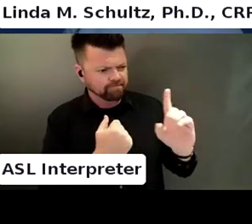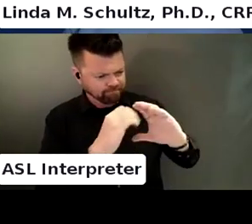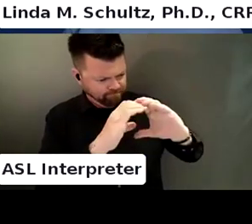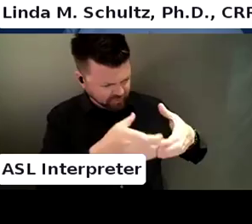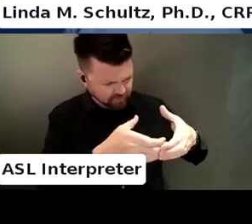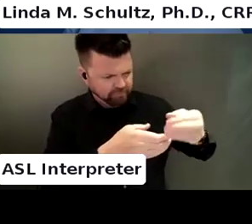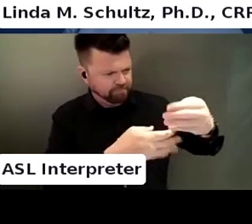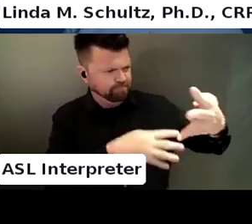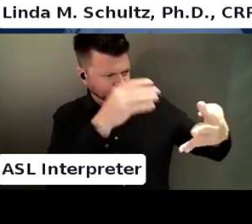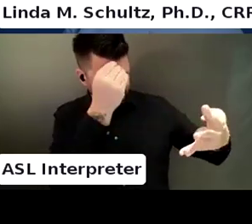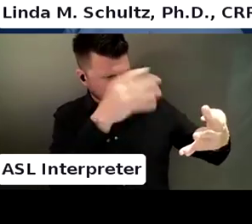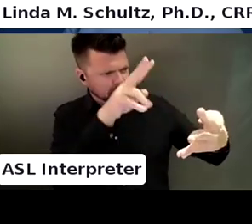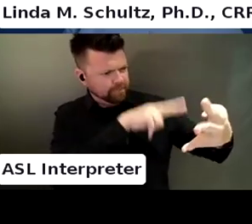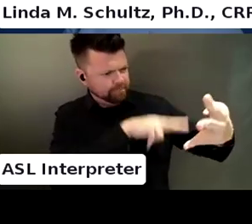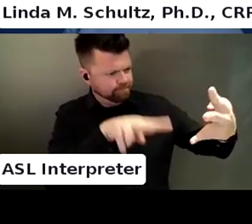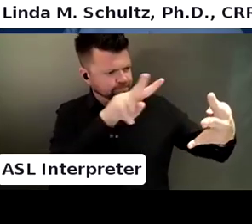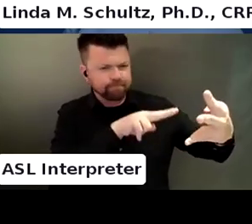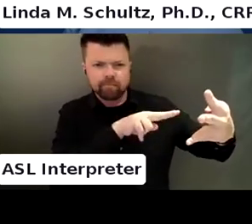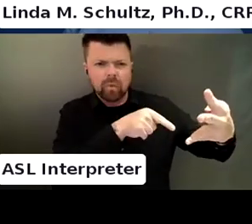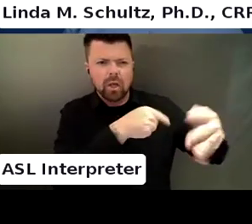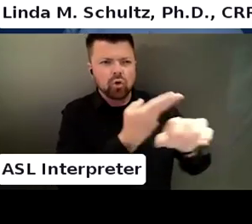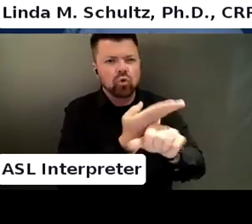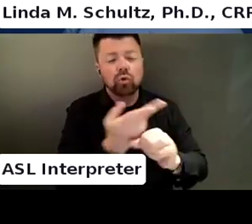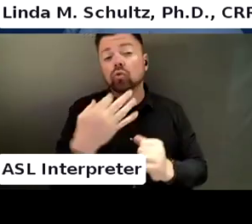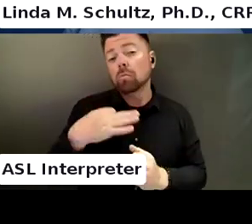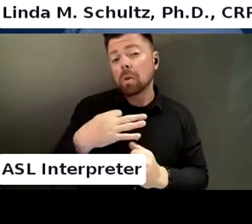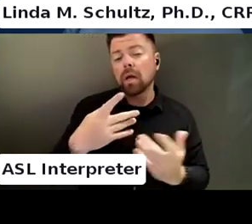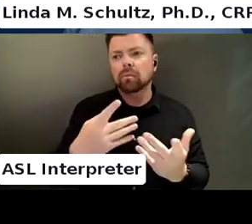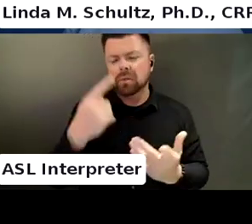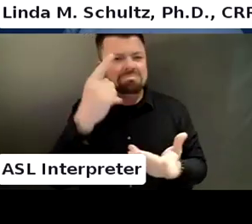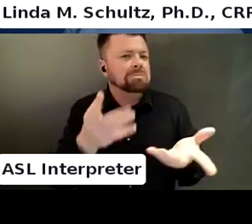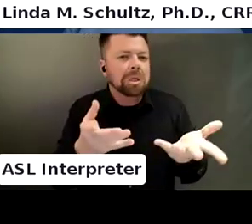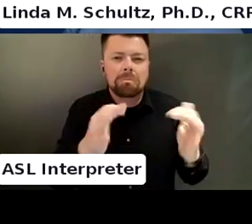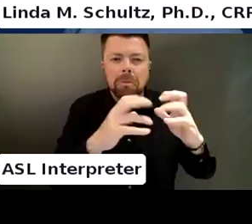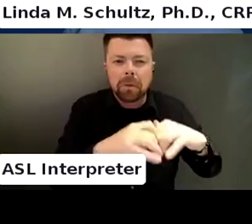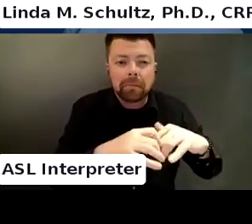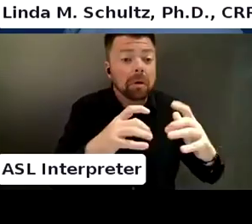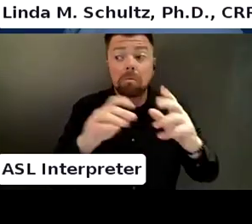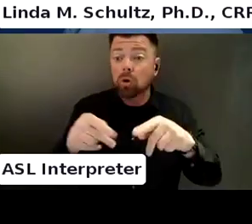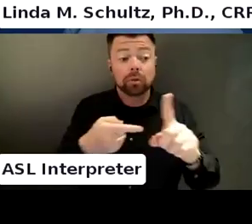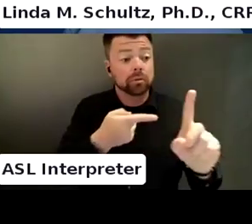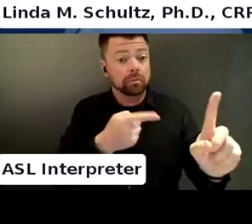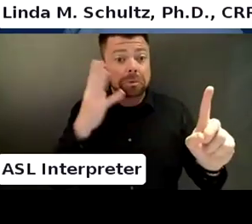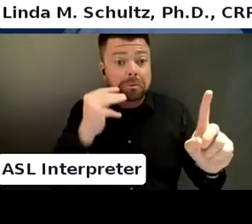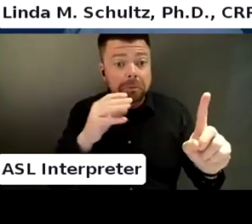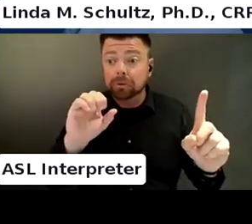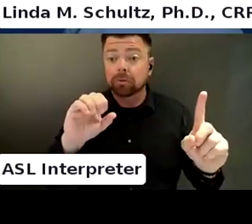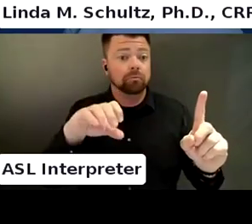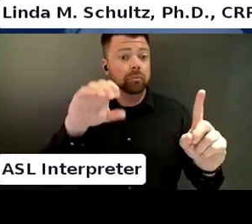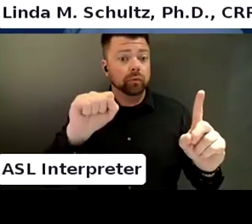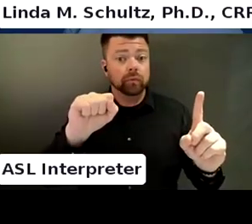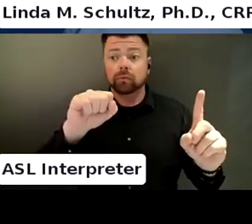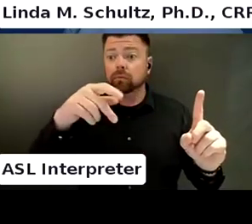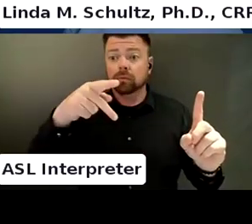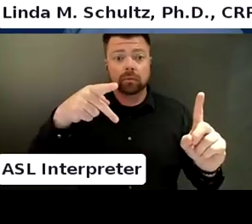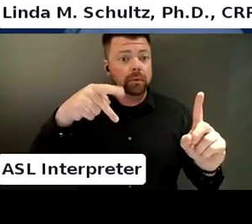we can begin to think about not only somebody with cervical spinal cord injury thinking about using their own hand and being able to